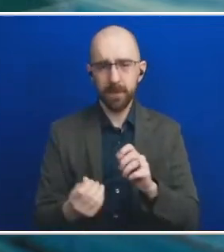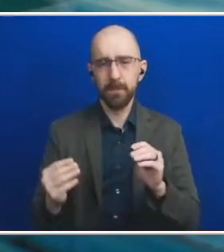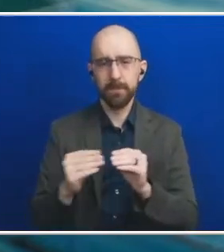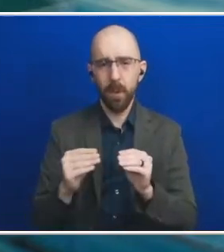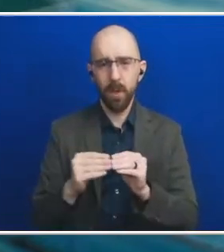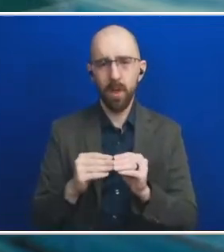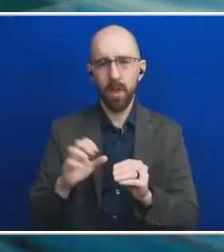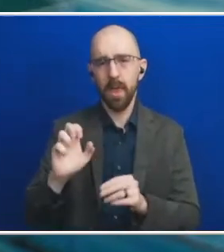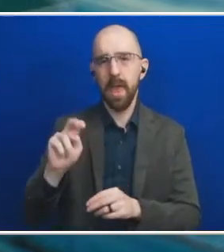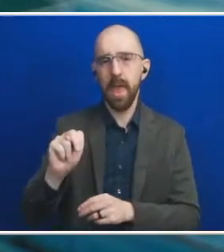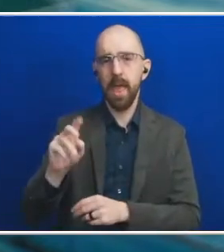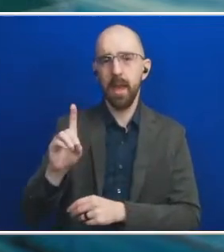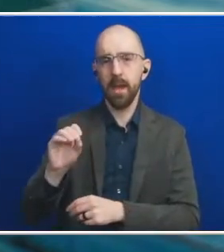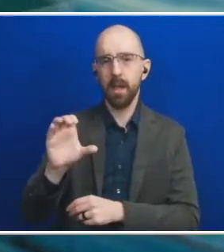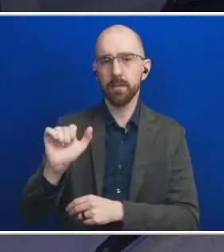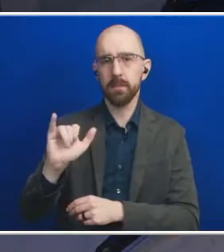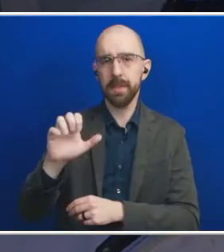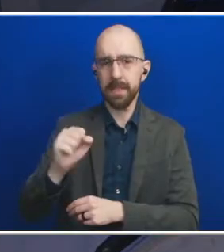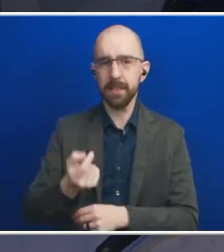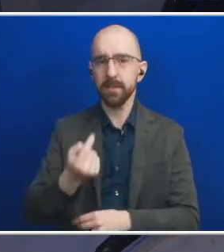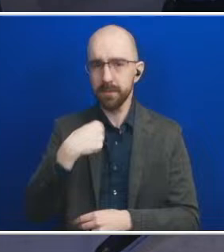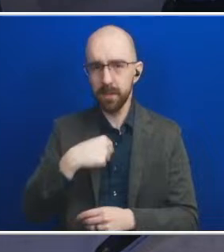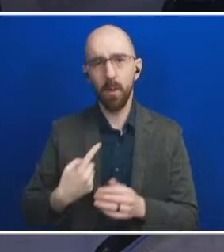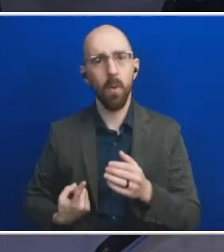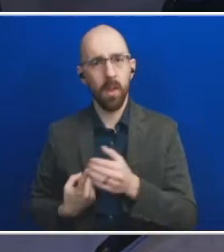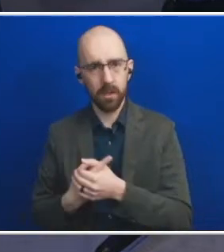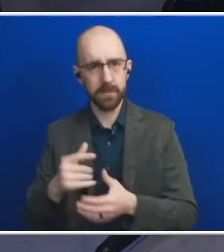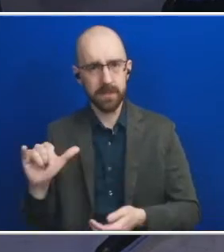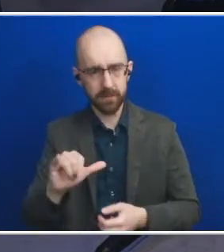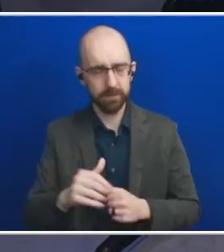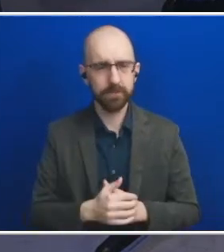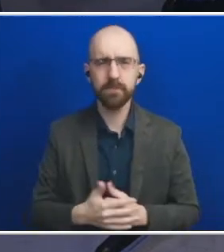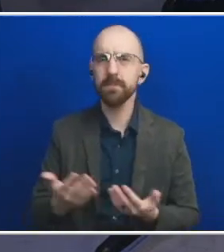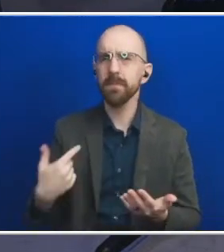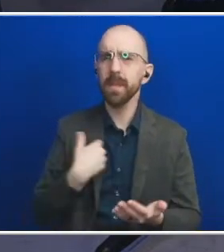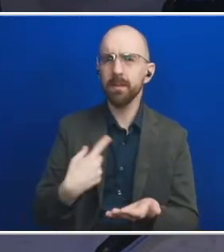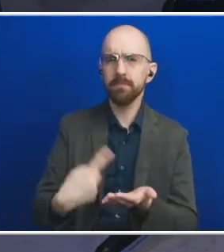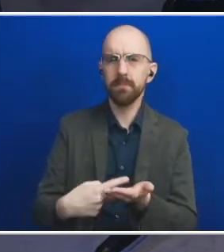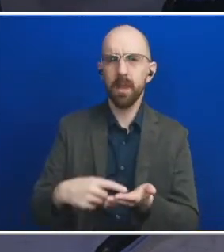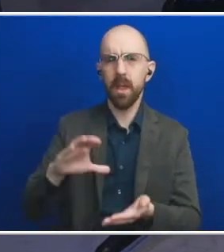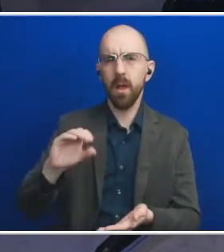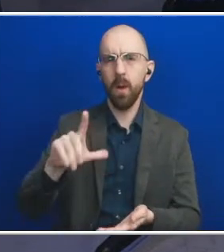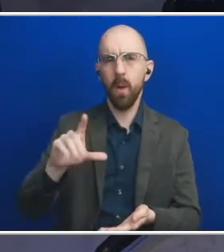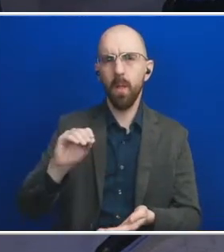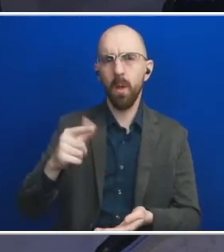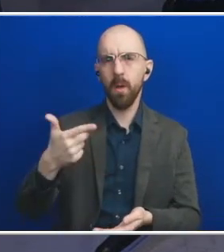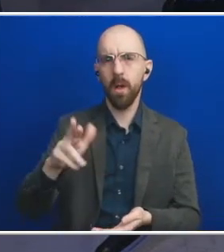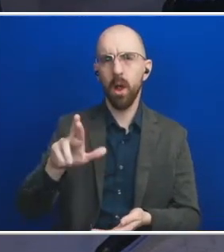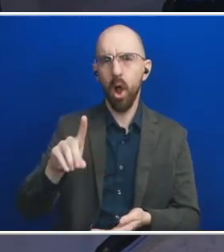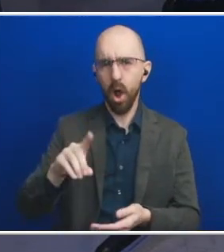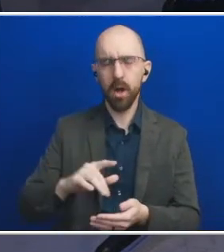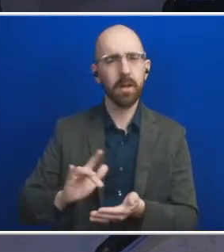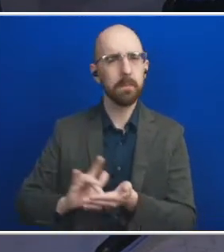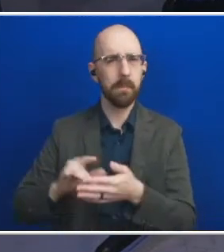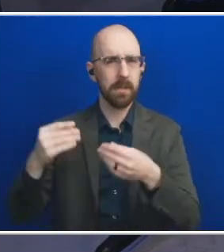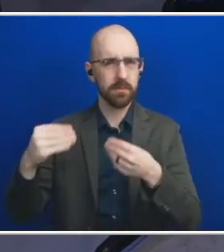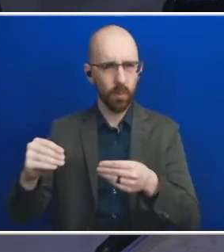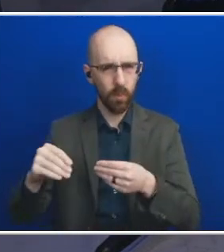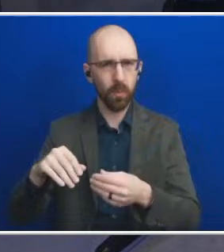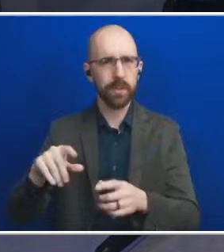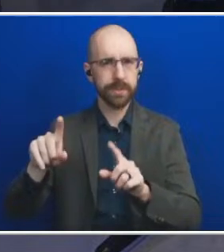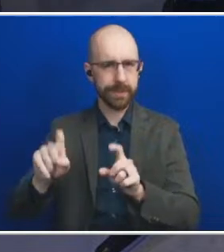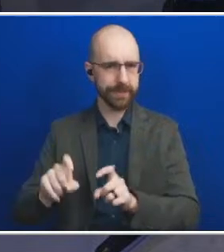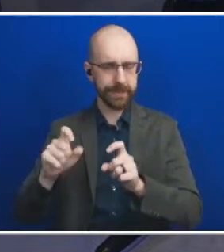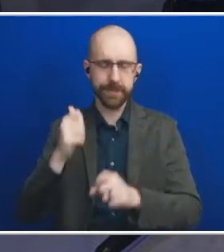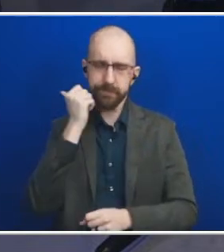and a lot more colonoscopies. So let's talk Cologuard. Yeah. Drugstore testing. How effective is it? What is